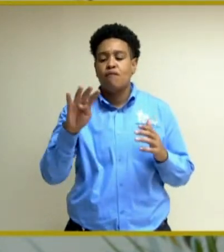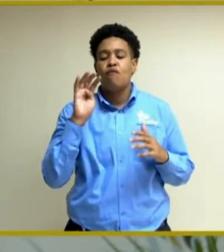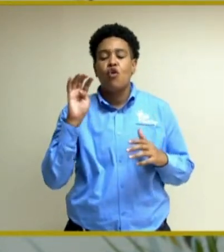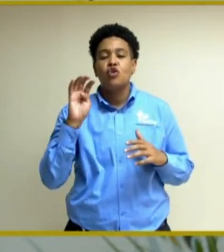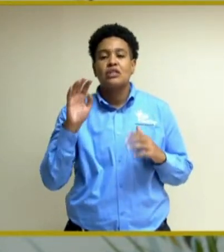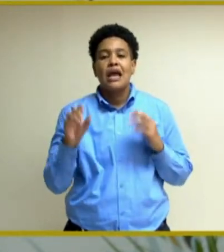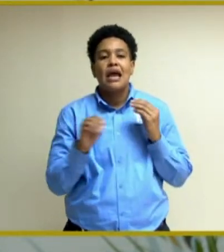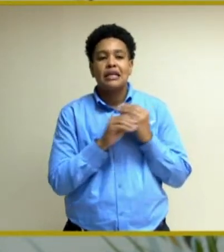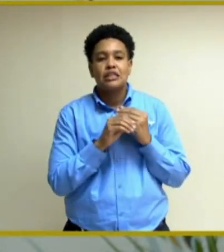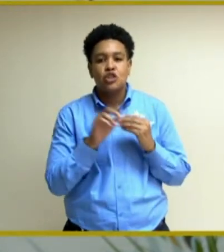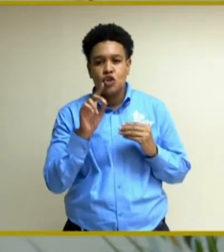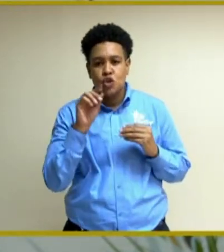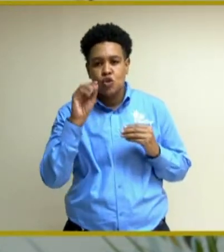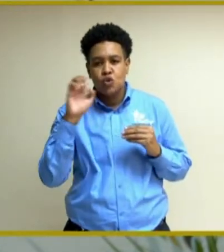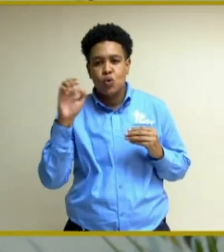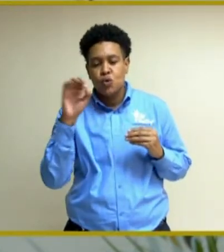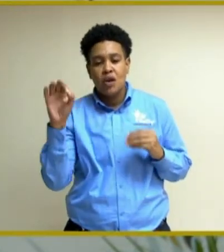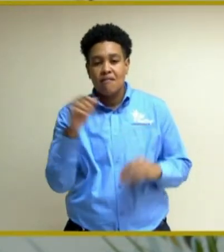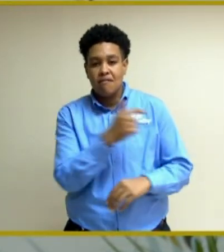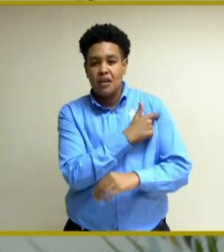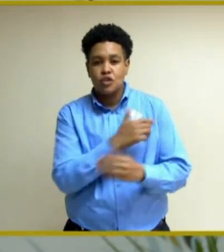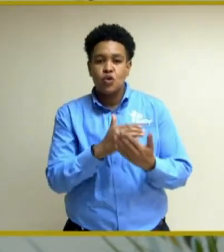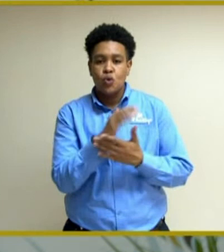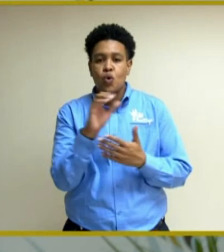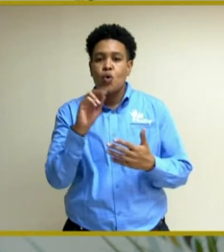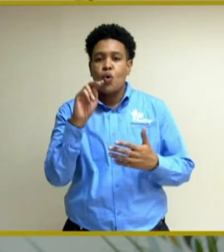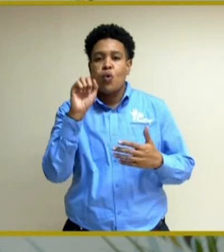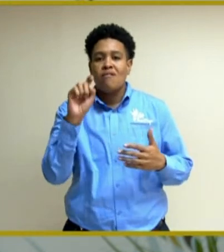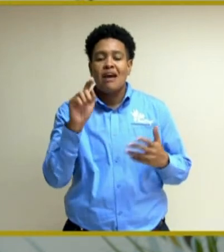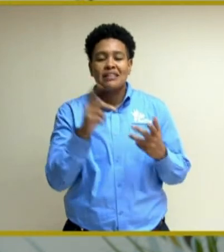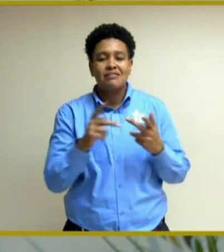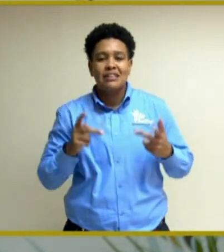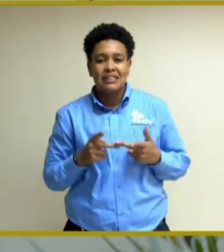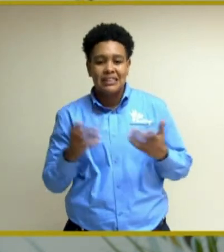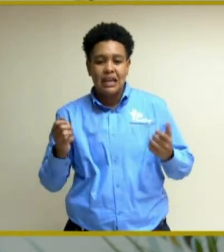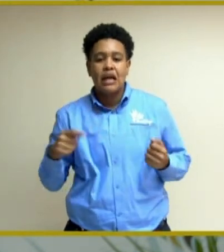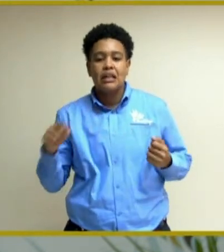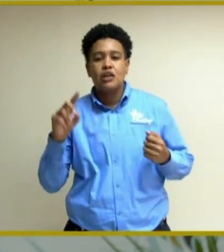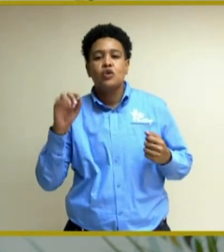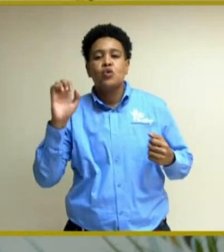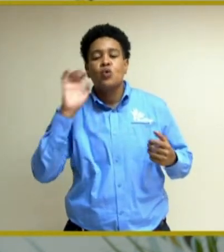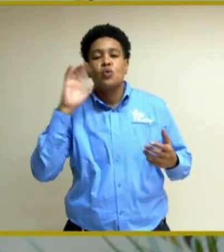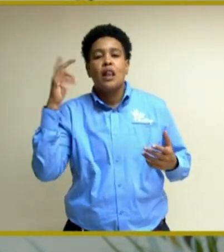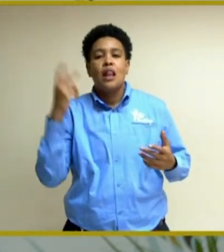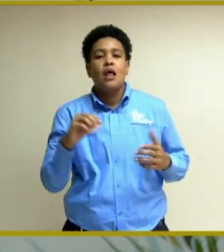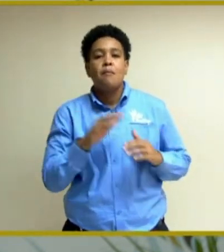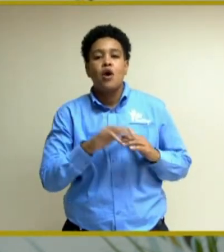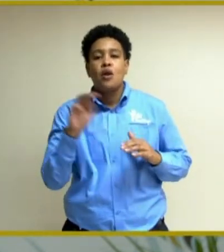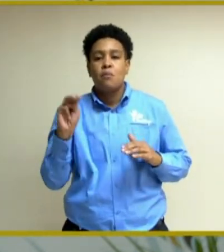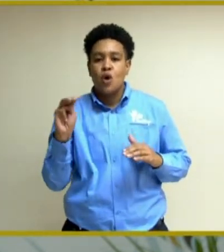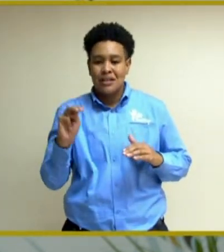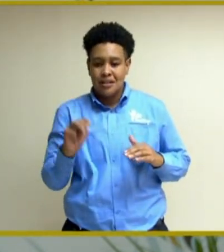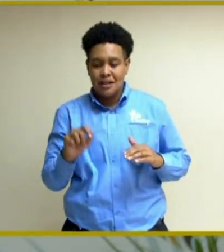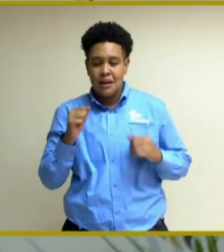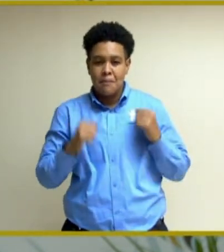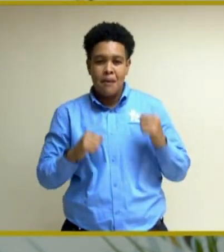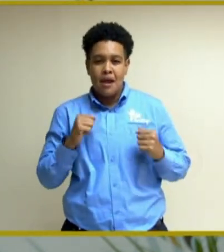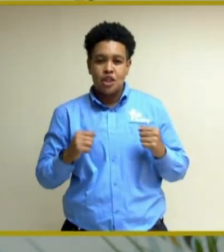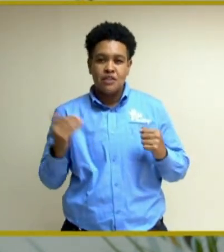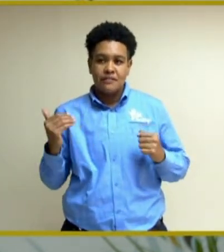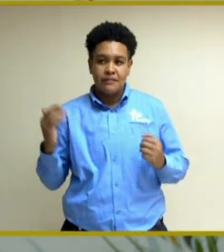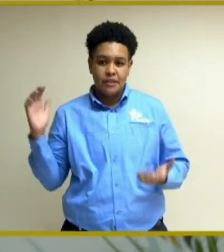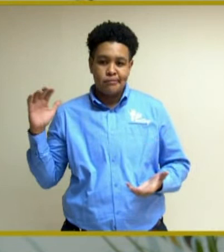14,400 additional doses of the vaccine through the COVAX facility. These doses will arrive on Monday, March